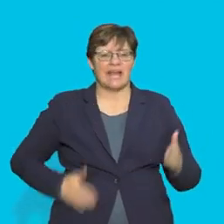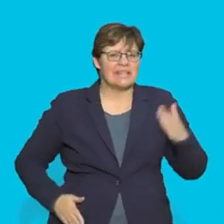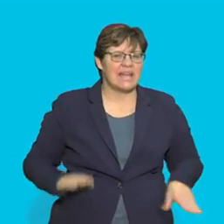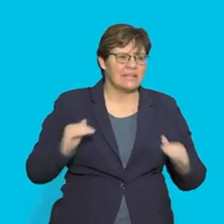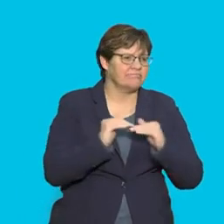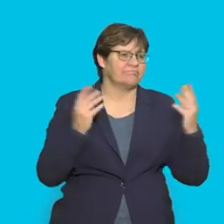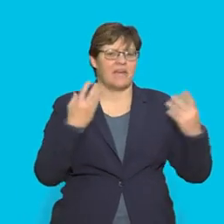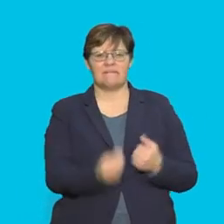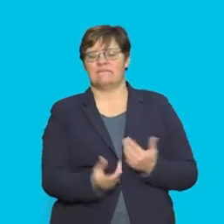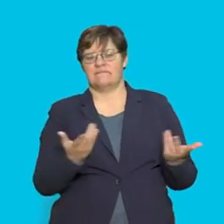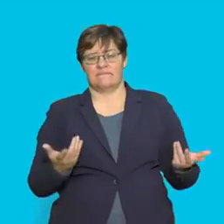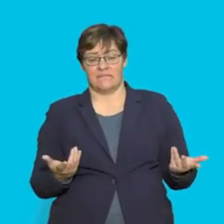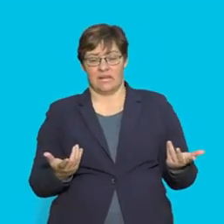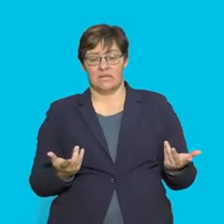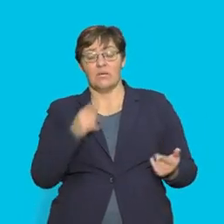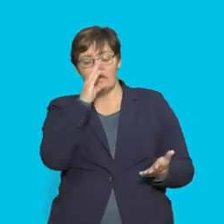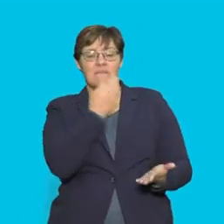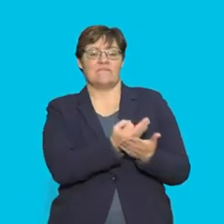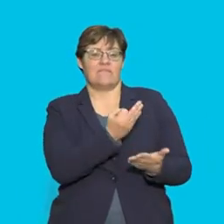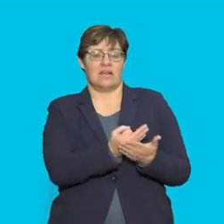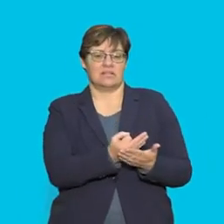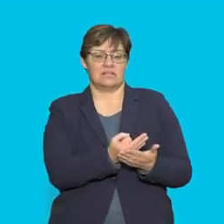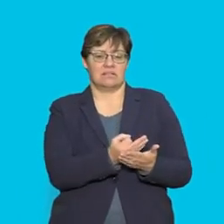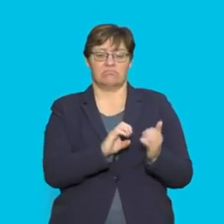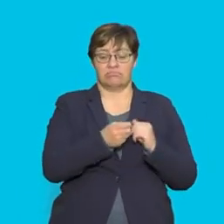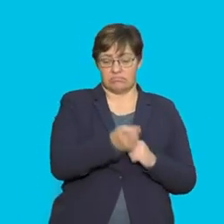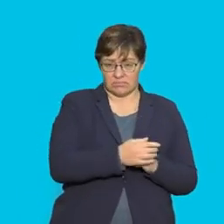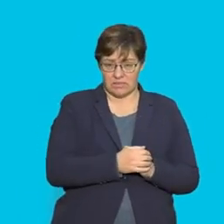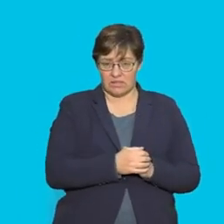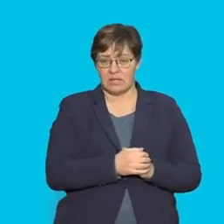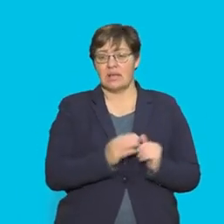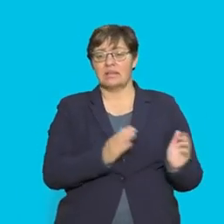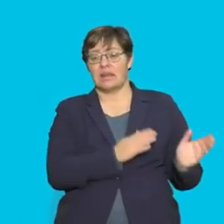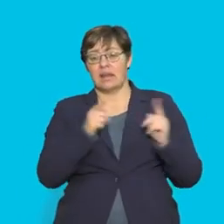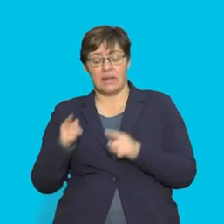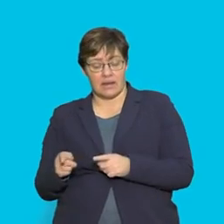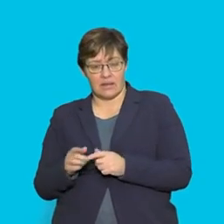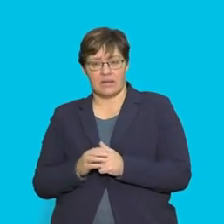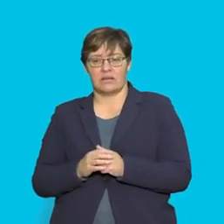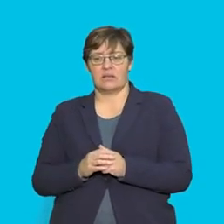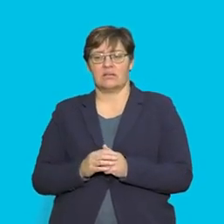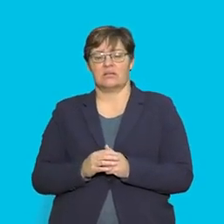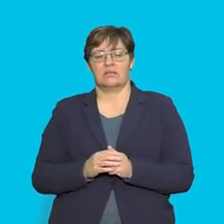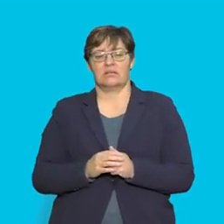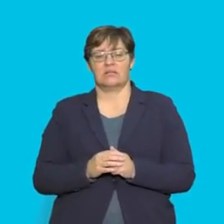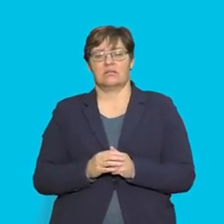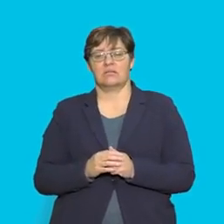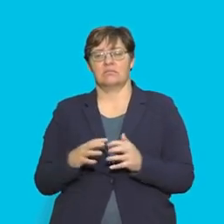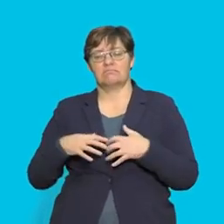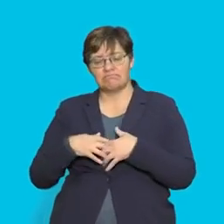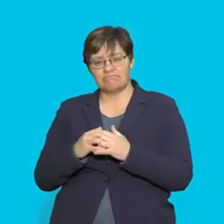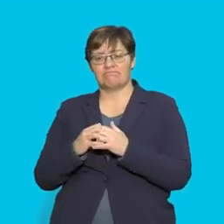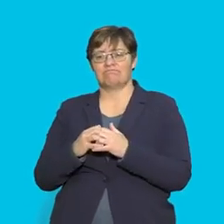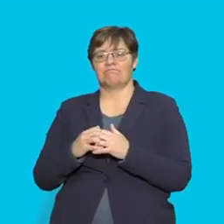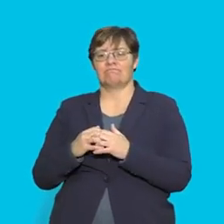right? So those are the facts that you are going to try, and then turn those facts into part of the sketch that we